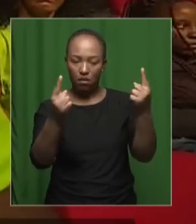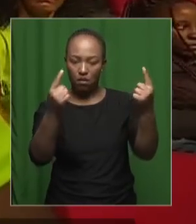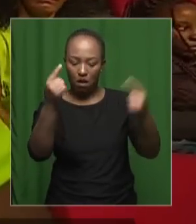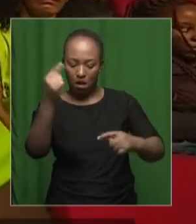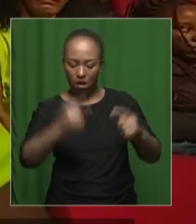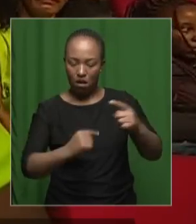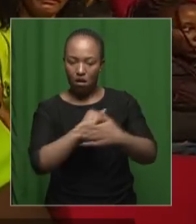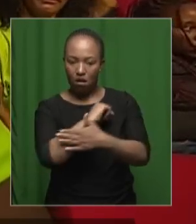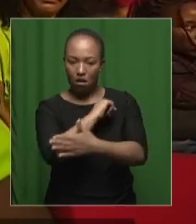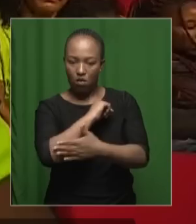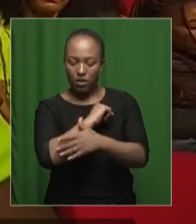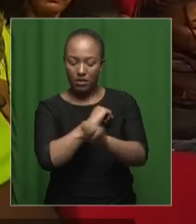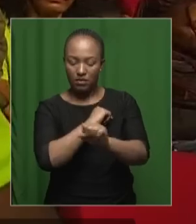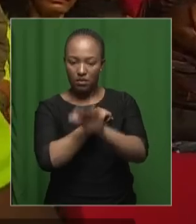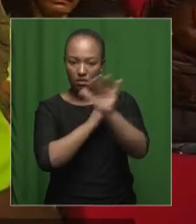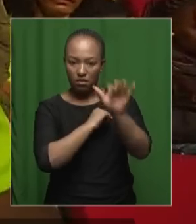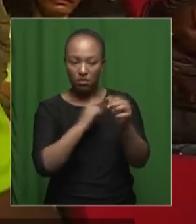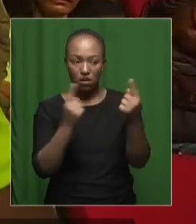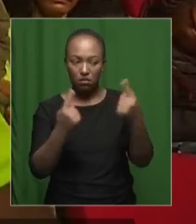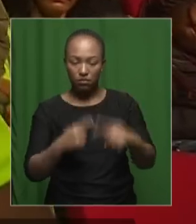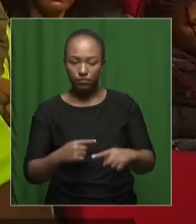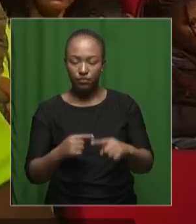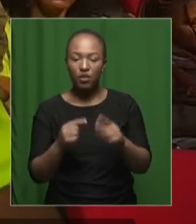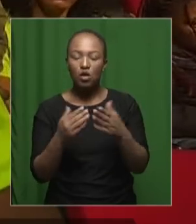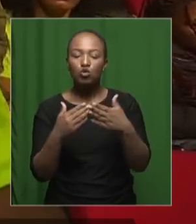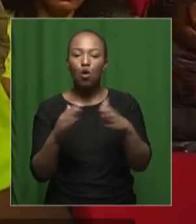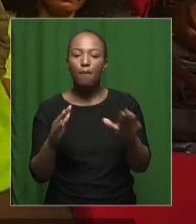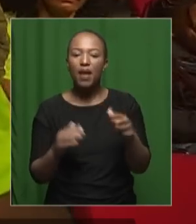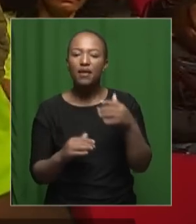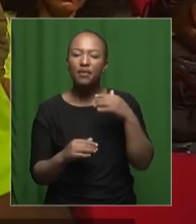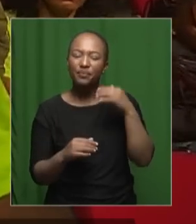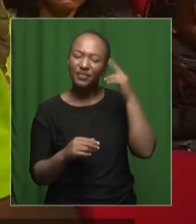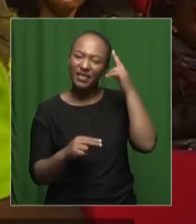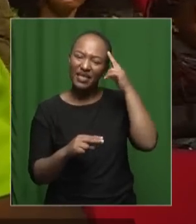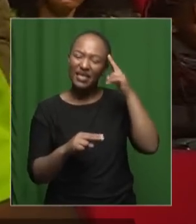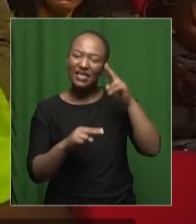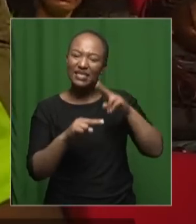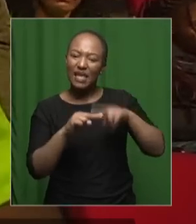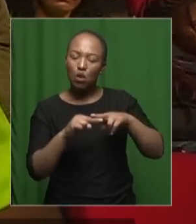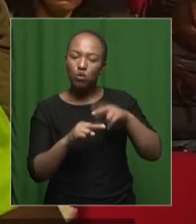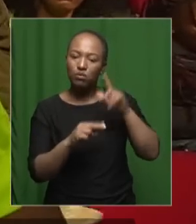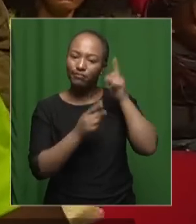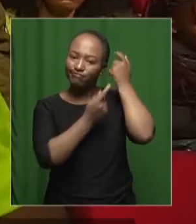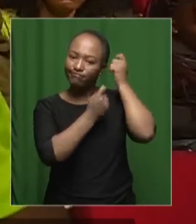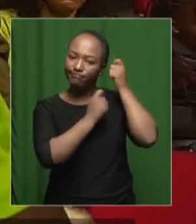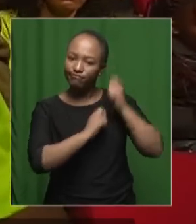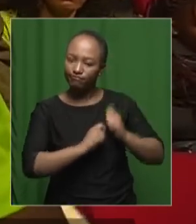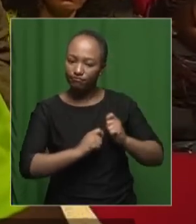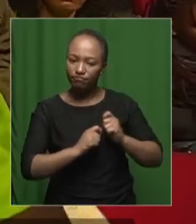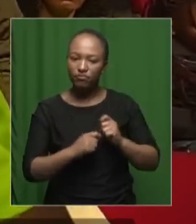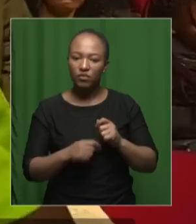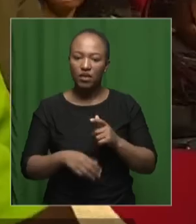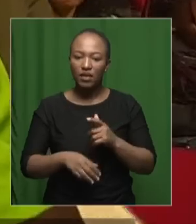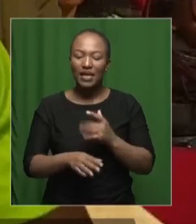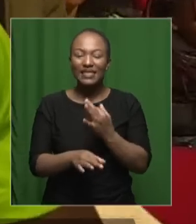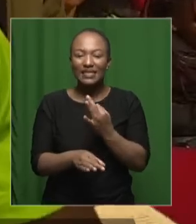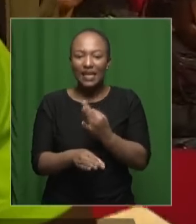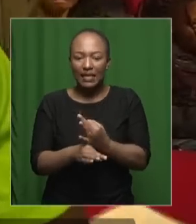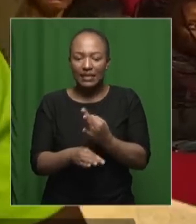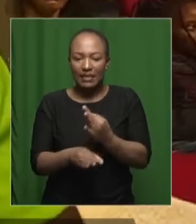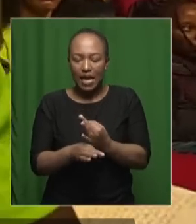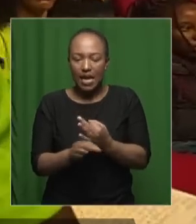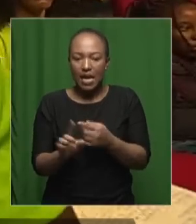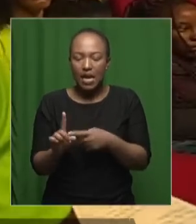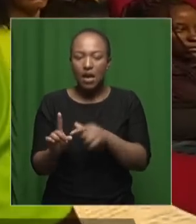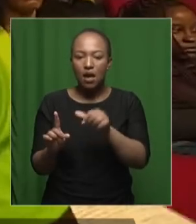coming to SA to open up saloon, colleges that are not even registered. Ntate Motsoaledi, lastly, umdala.